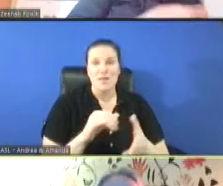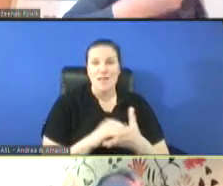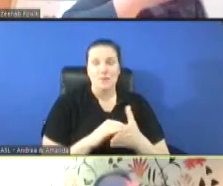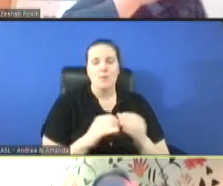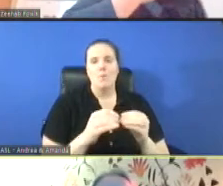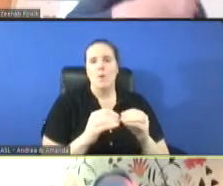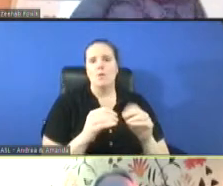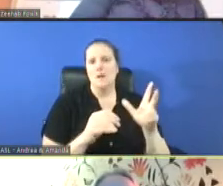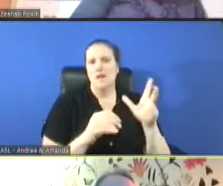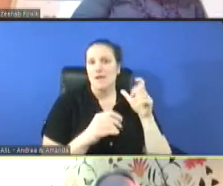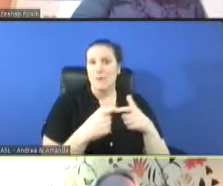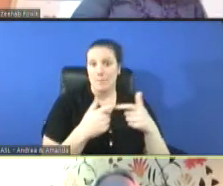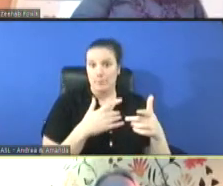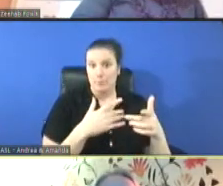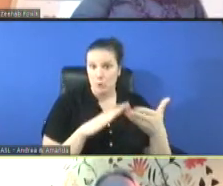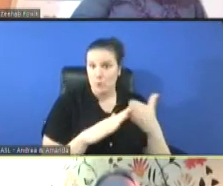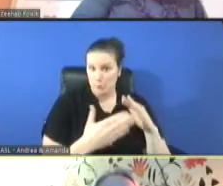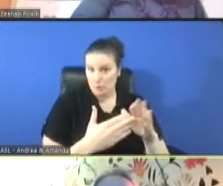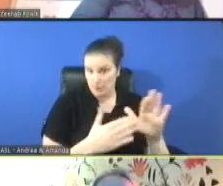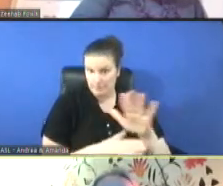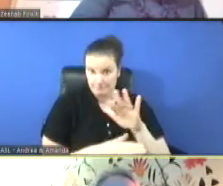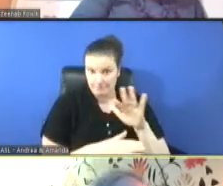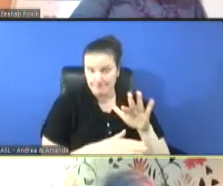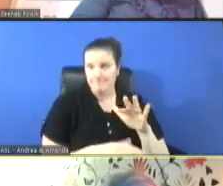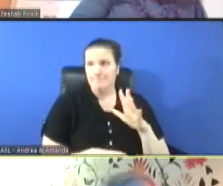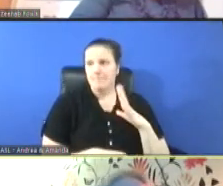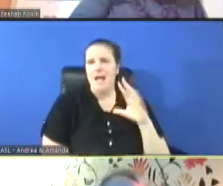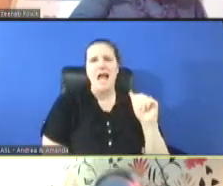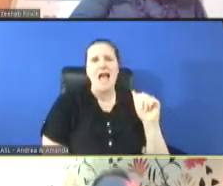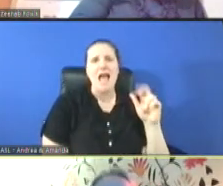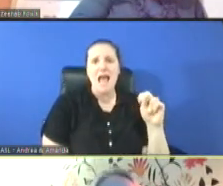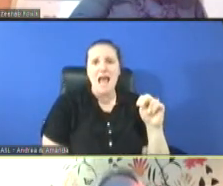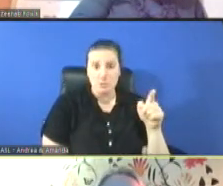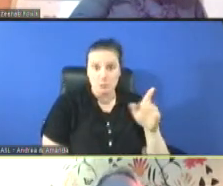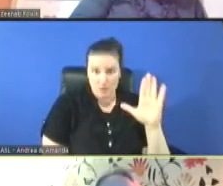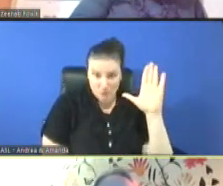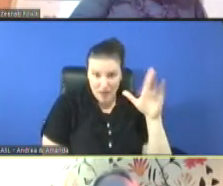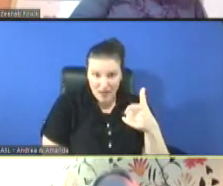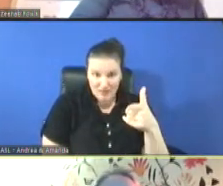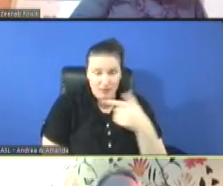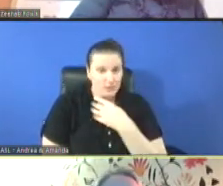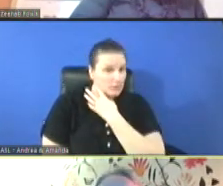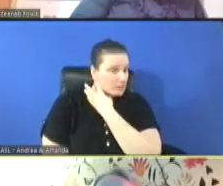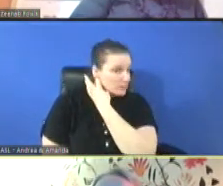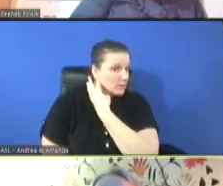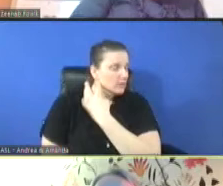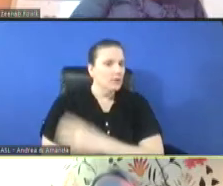from the community. So, Anne, you have your hand up.